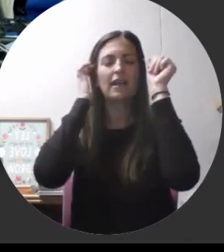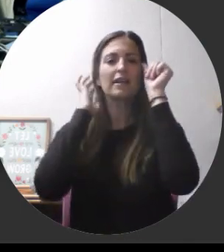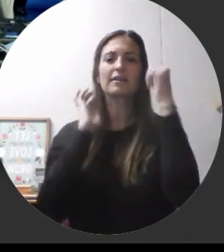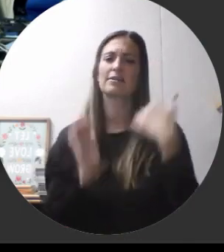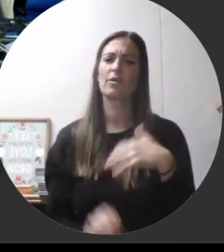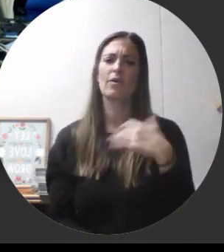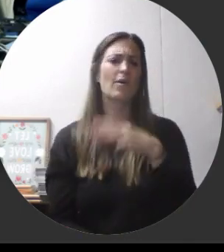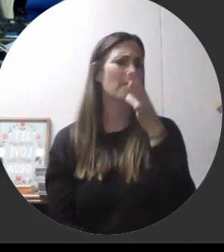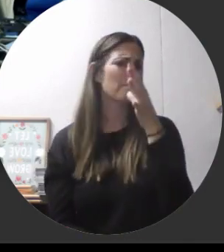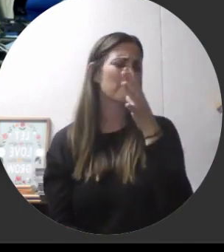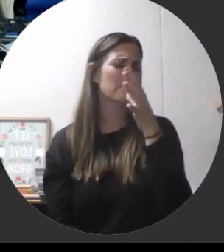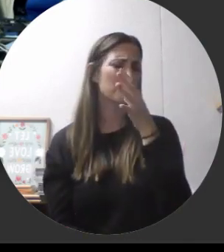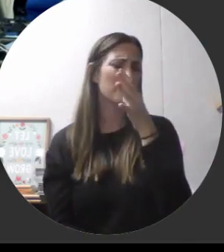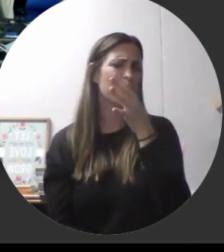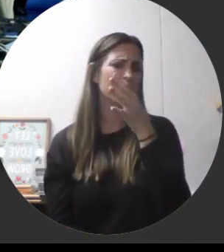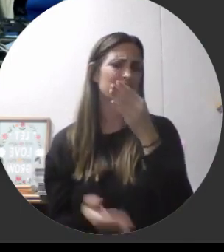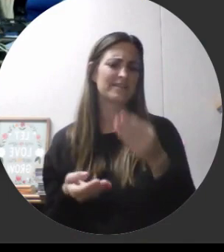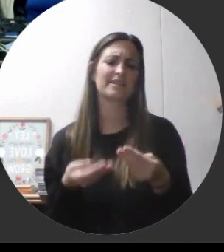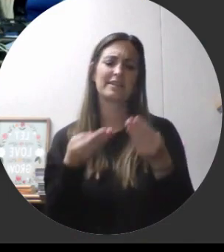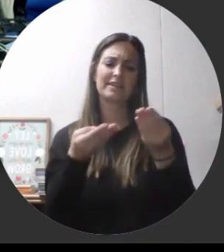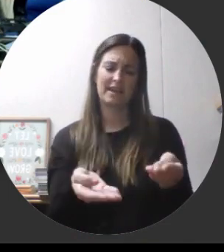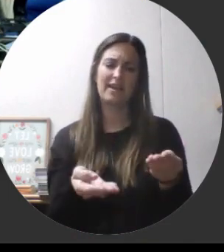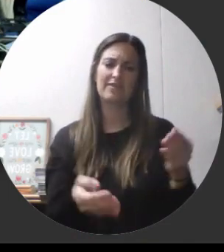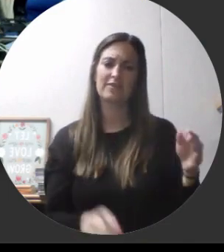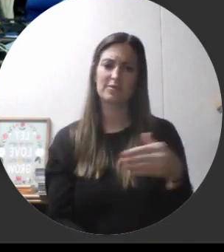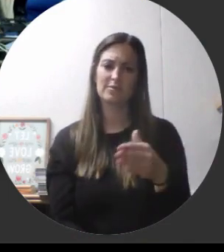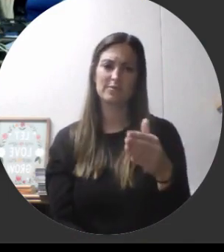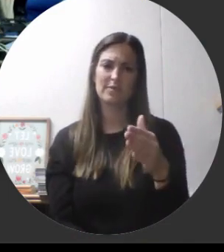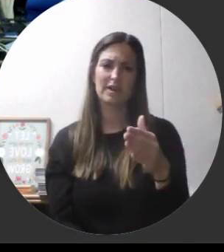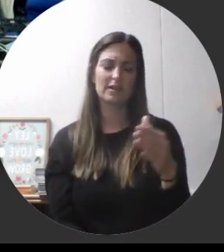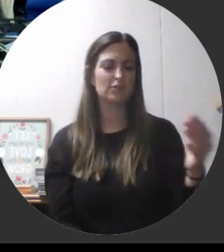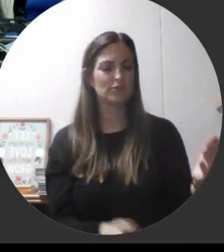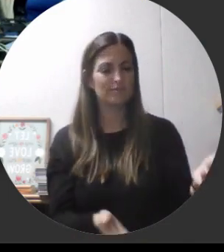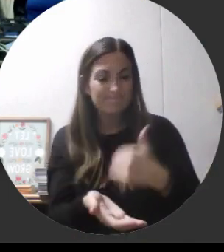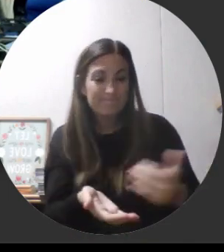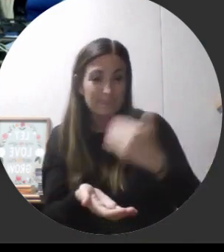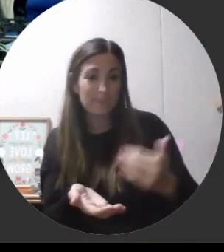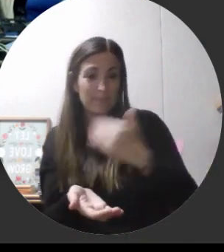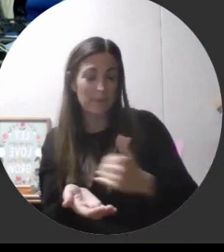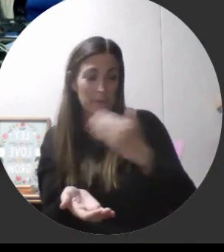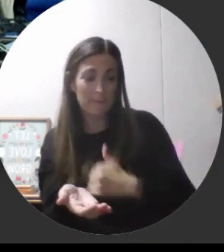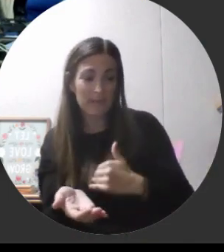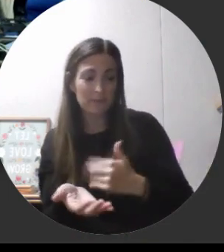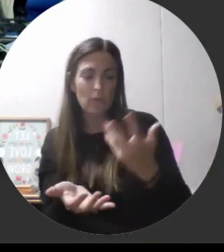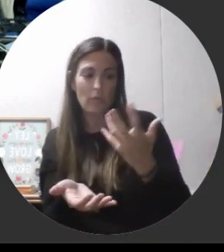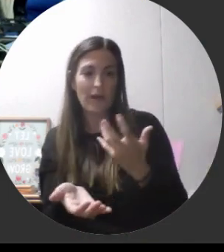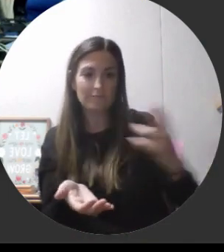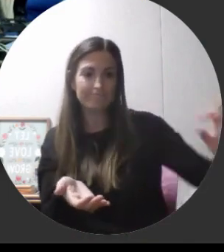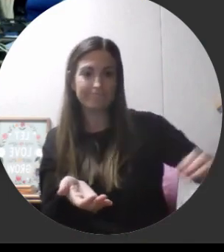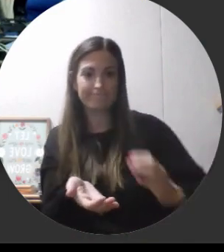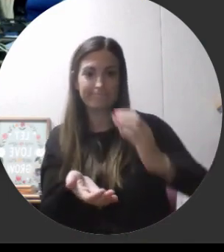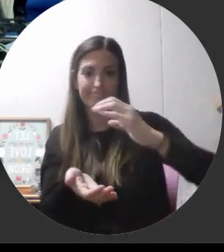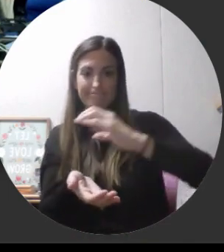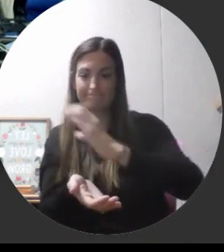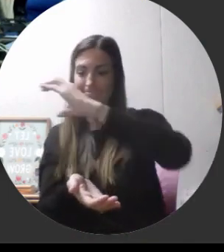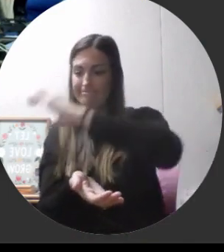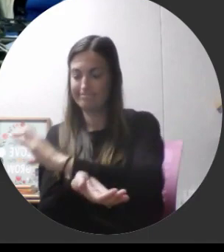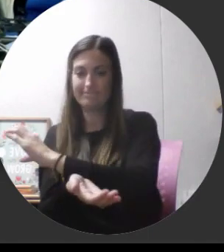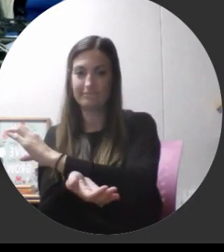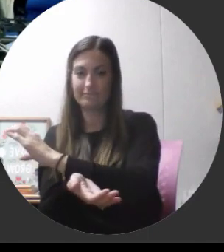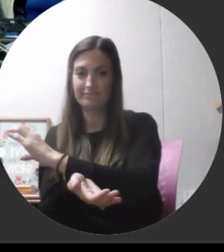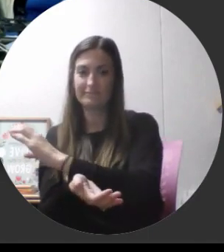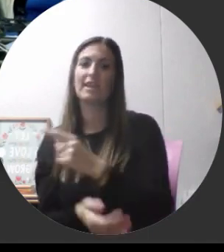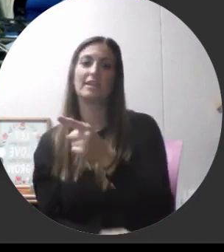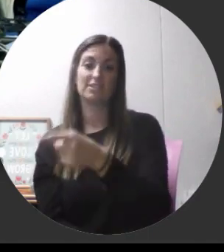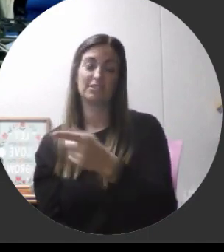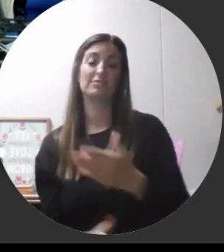had donated a small can of herring as bait to lure the water horse out of the pond. Actually, she was delighted to think that he was going somewhere where he